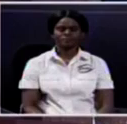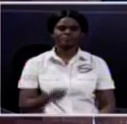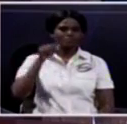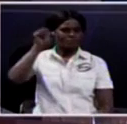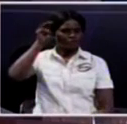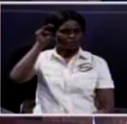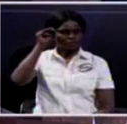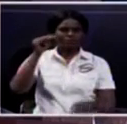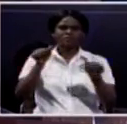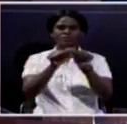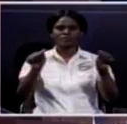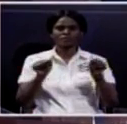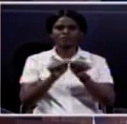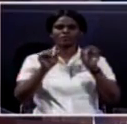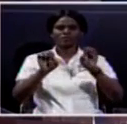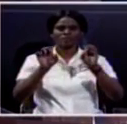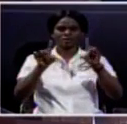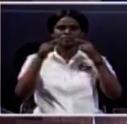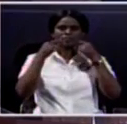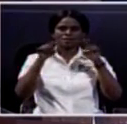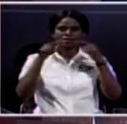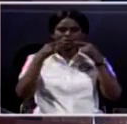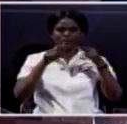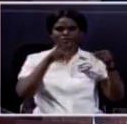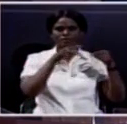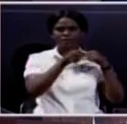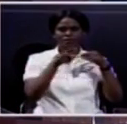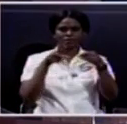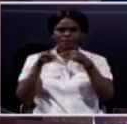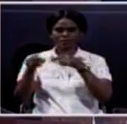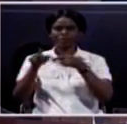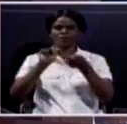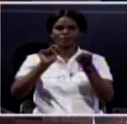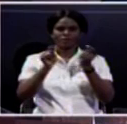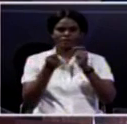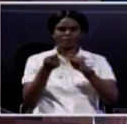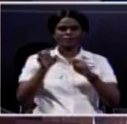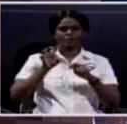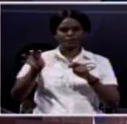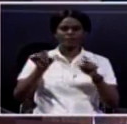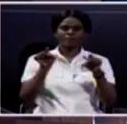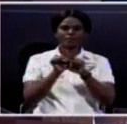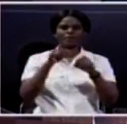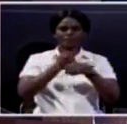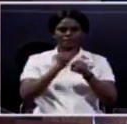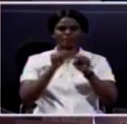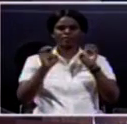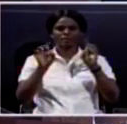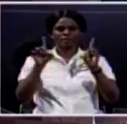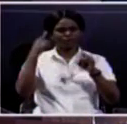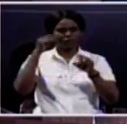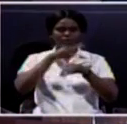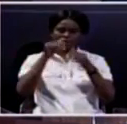The Ministry of General Education has announced cross-cutting measures aimed at reforming the sector and making education for all